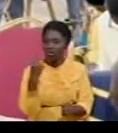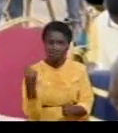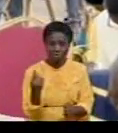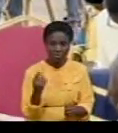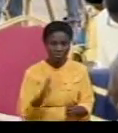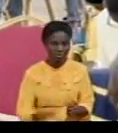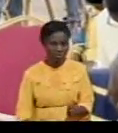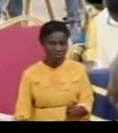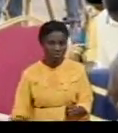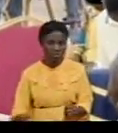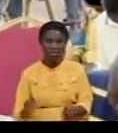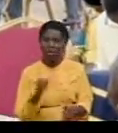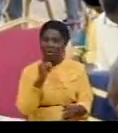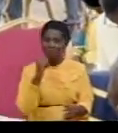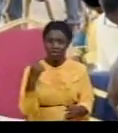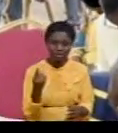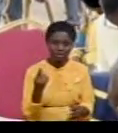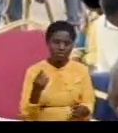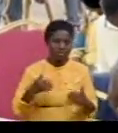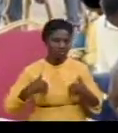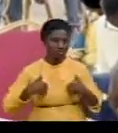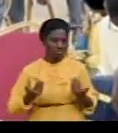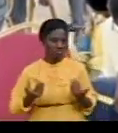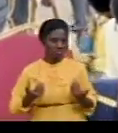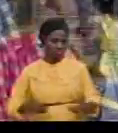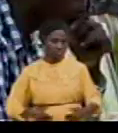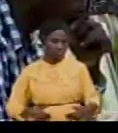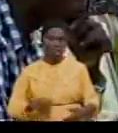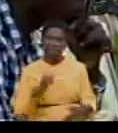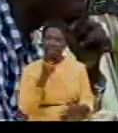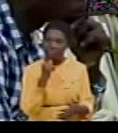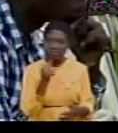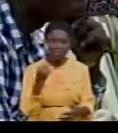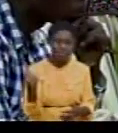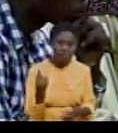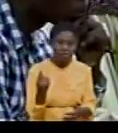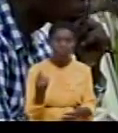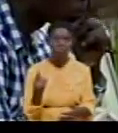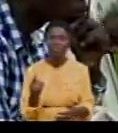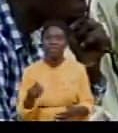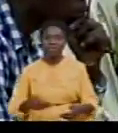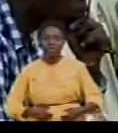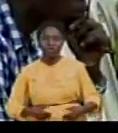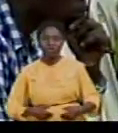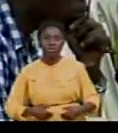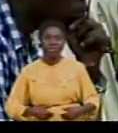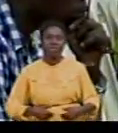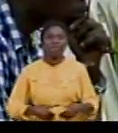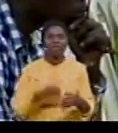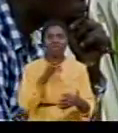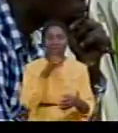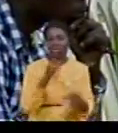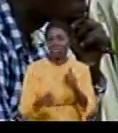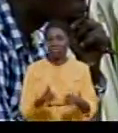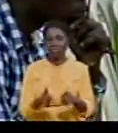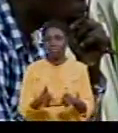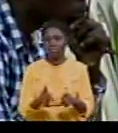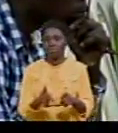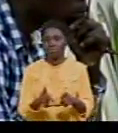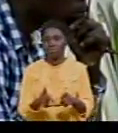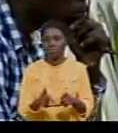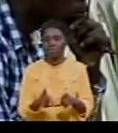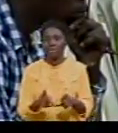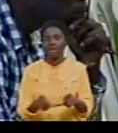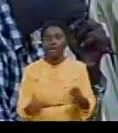children. It's not only teenagers. It's not only middle-aged people. Even the people that are old and old